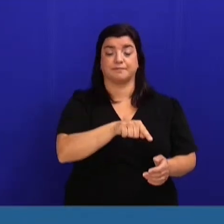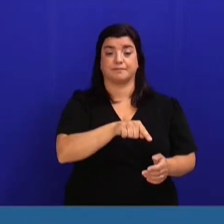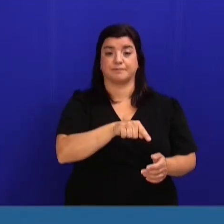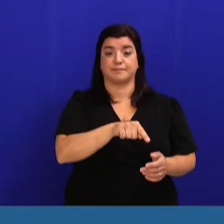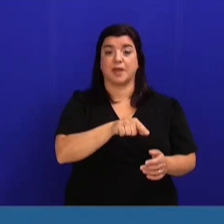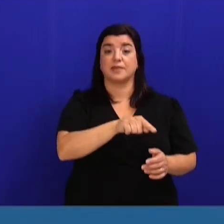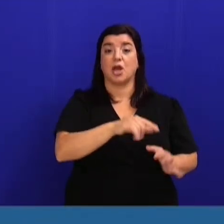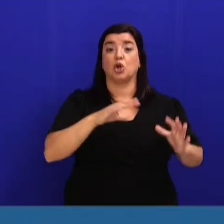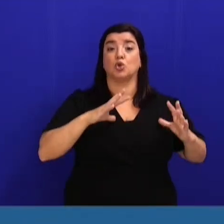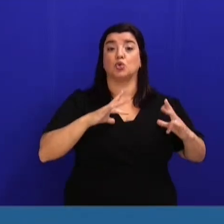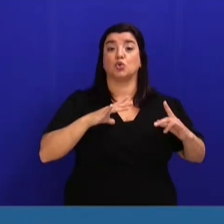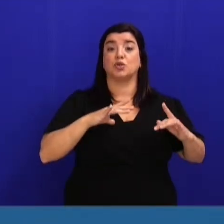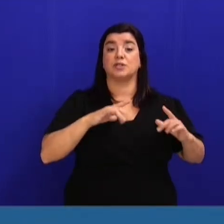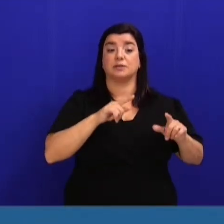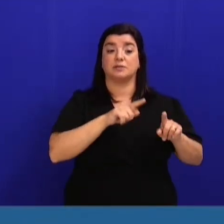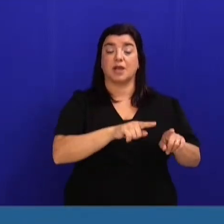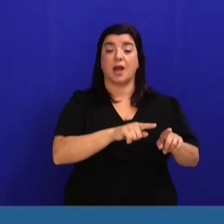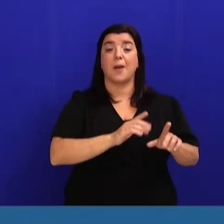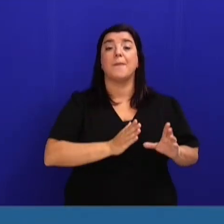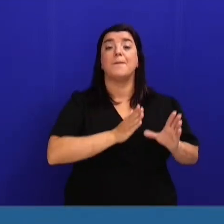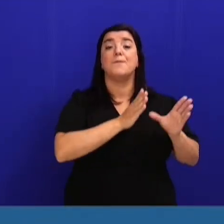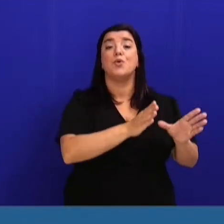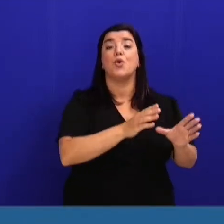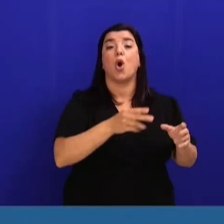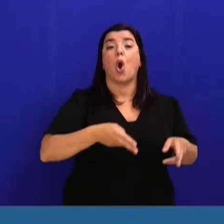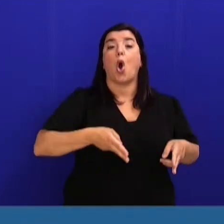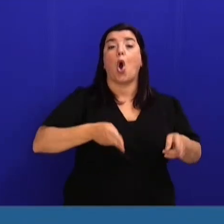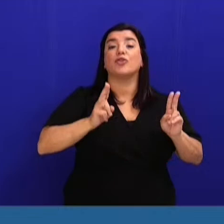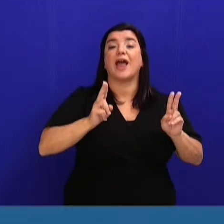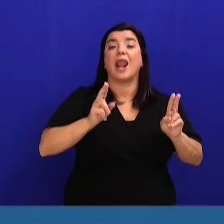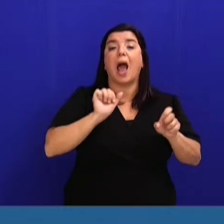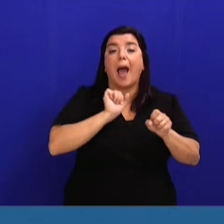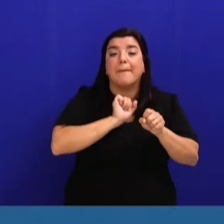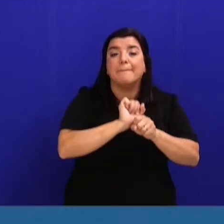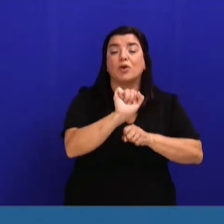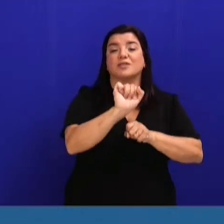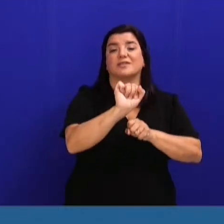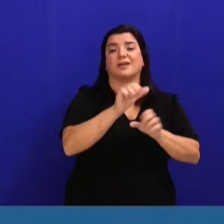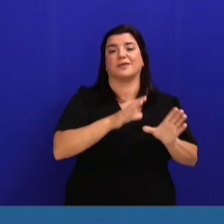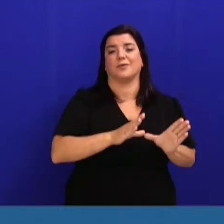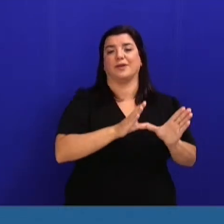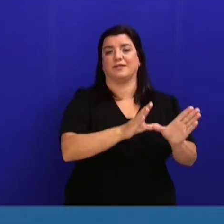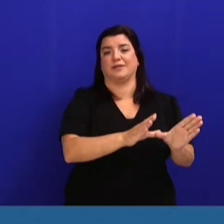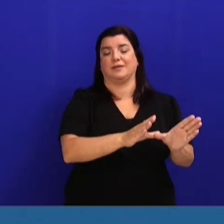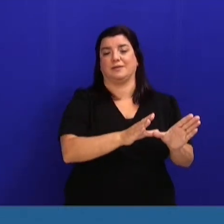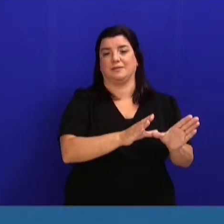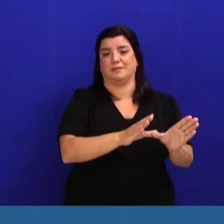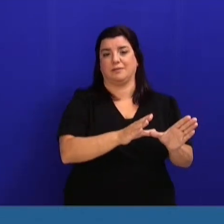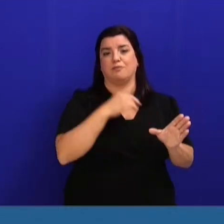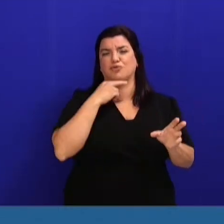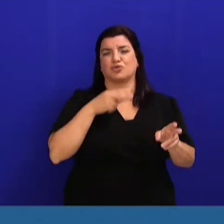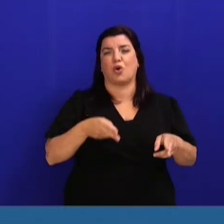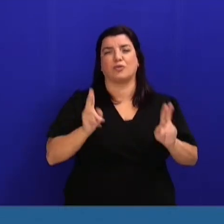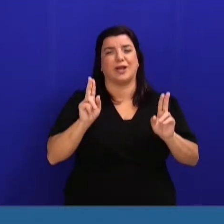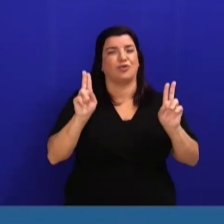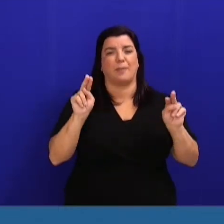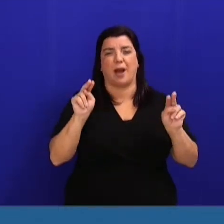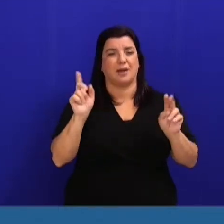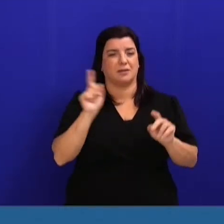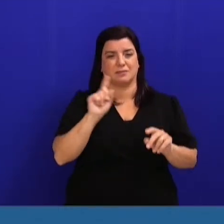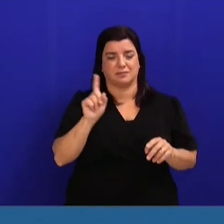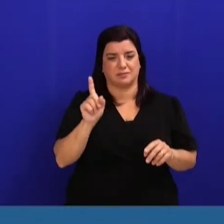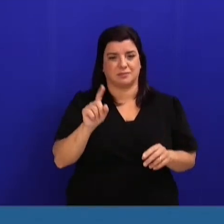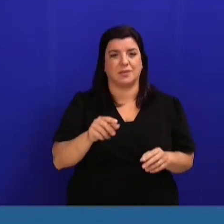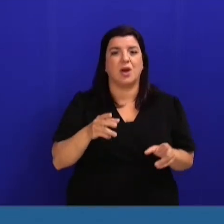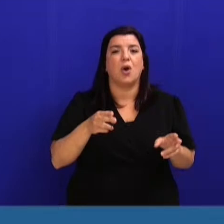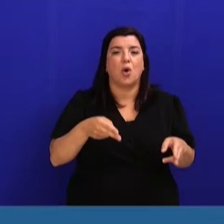qegħdin morru ġa quarantine hotel li qiegħda adattata apposta għalhekk sakemm ikun qiegħed joħroġ il-riżultat.